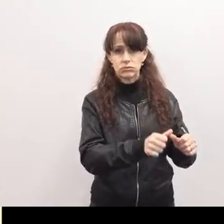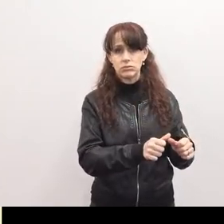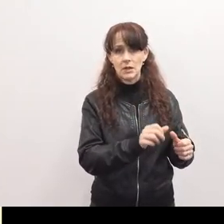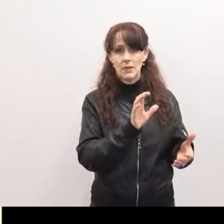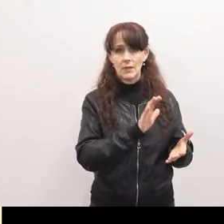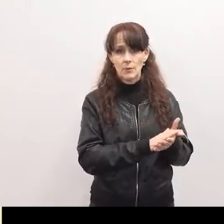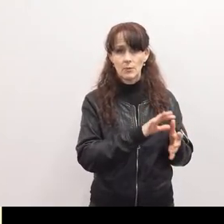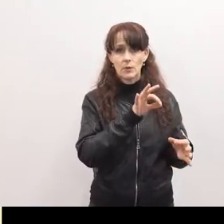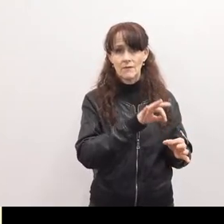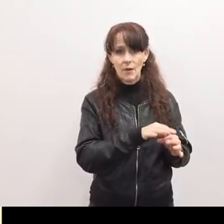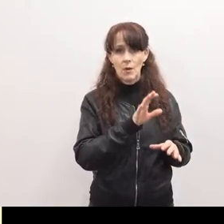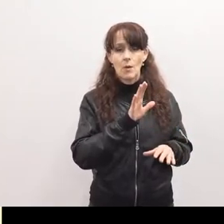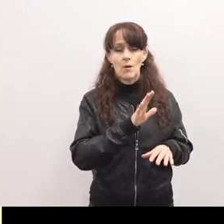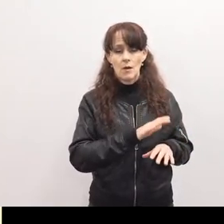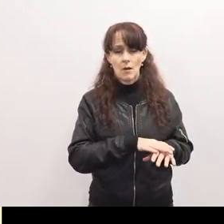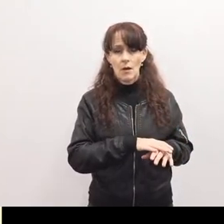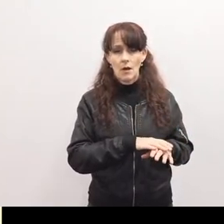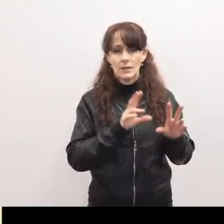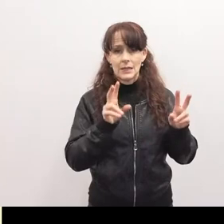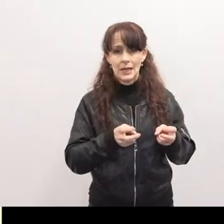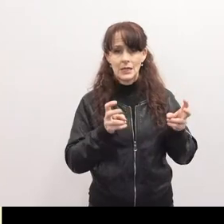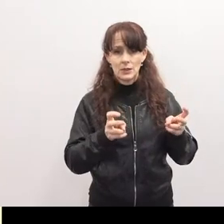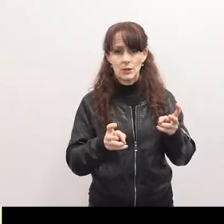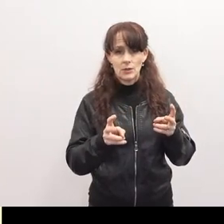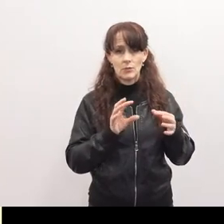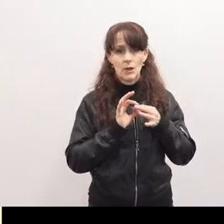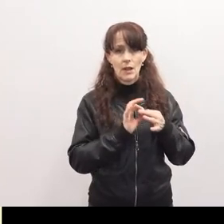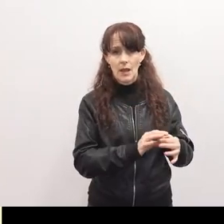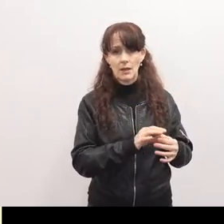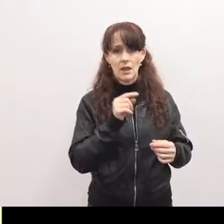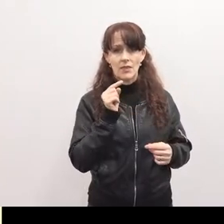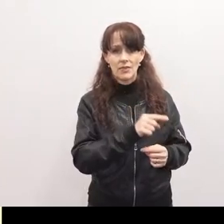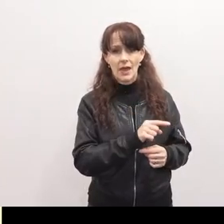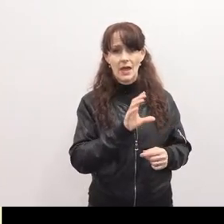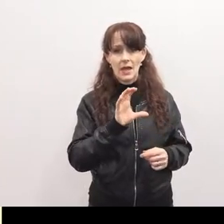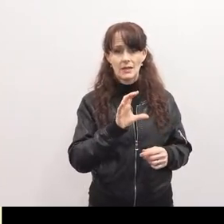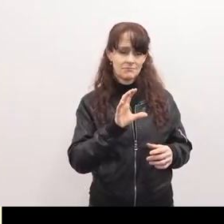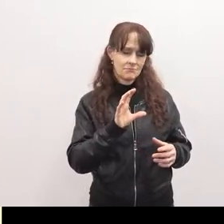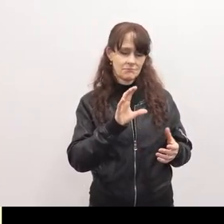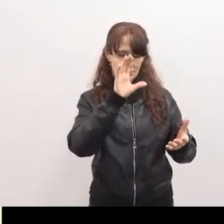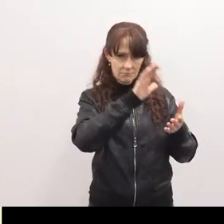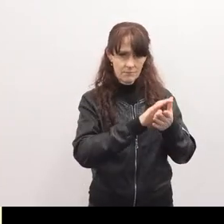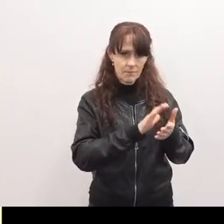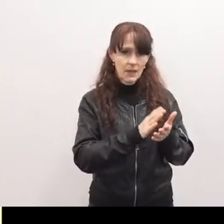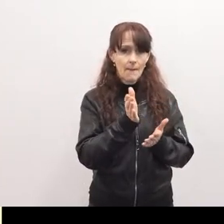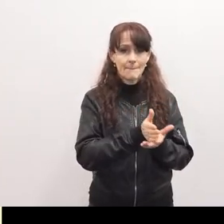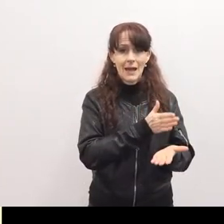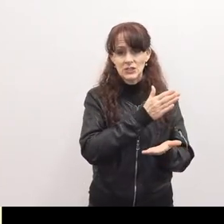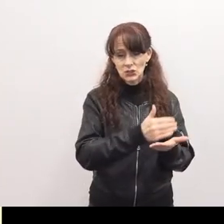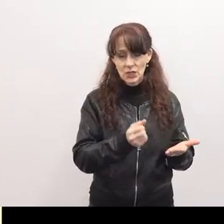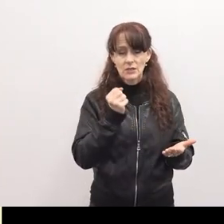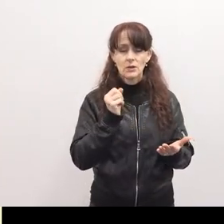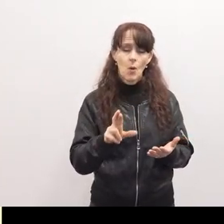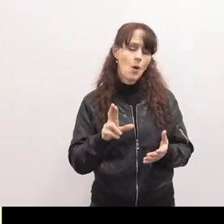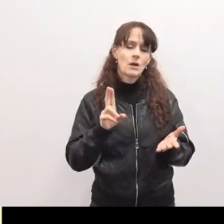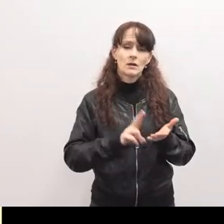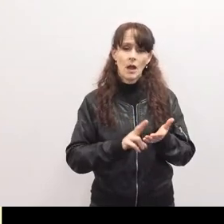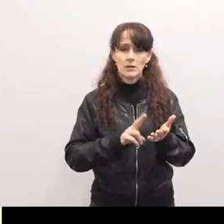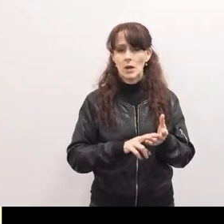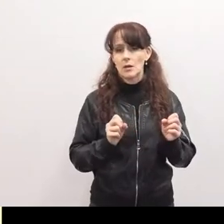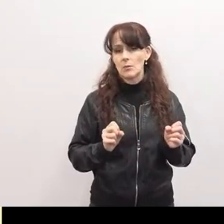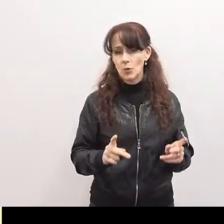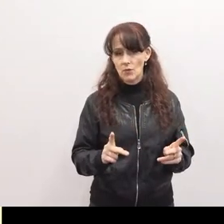can then vote on issues involving that spouse, which would be like a budget or a contract